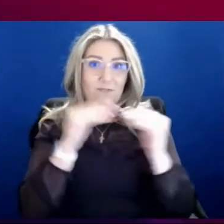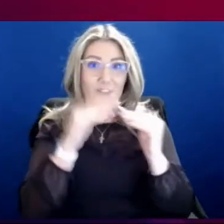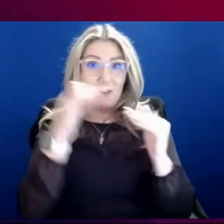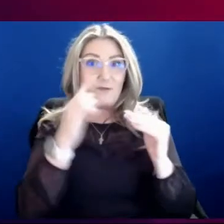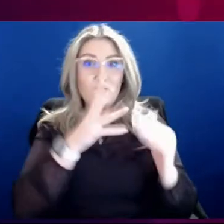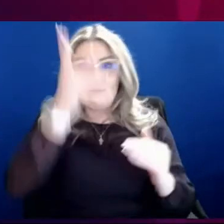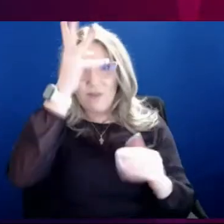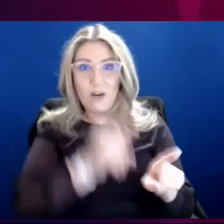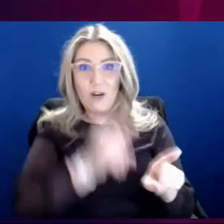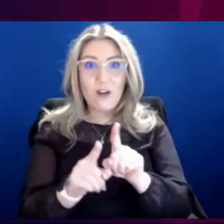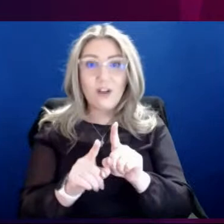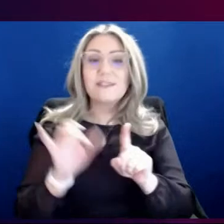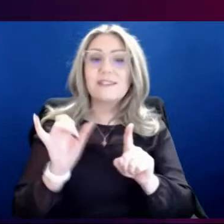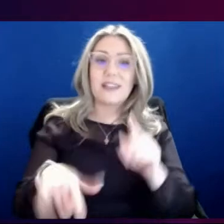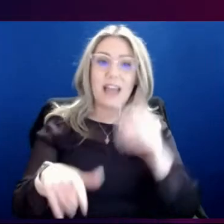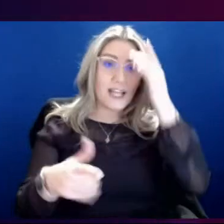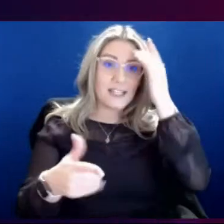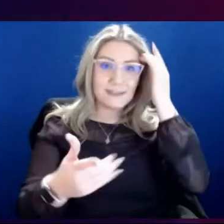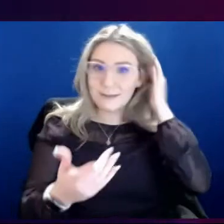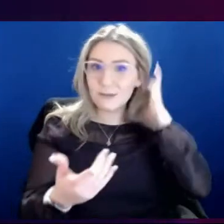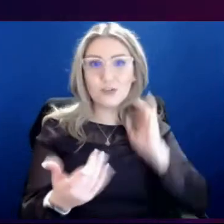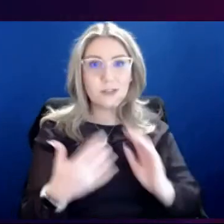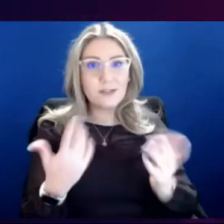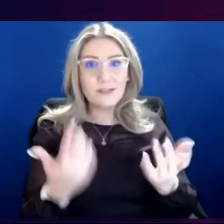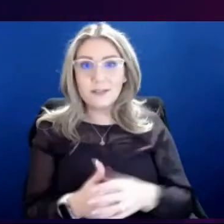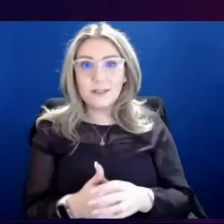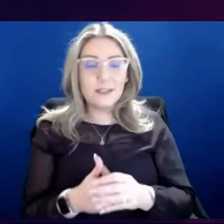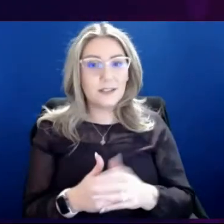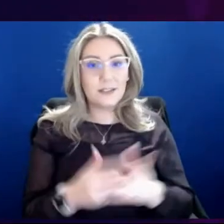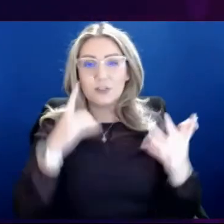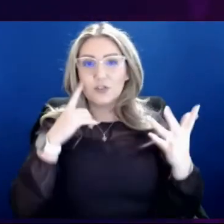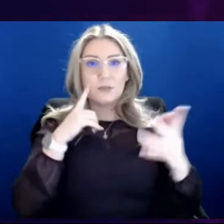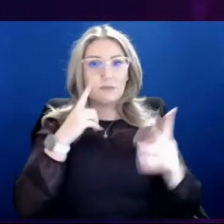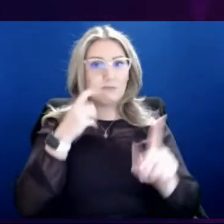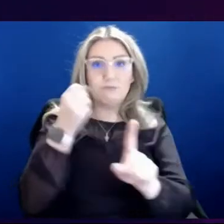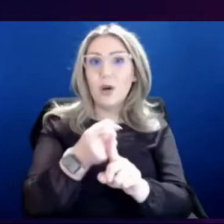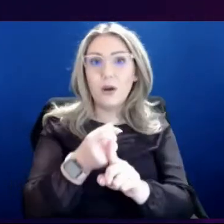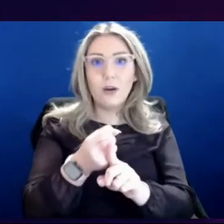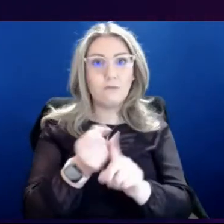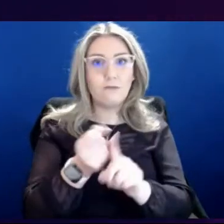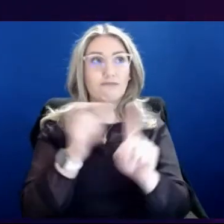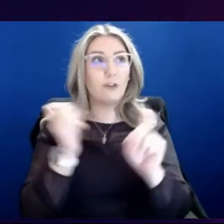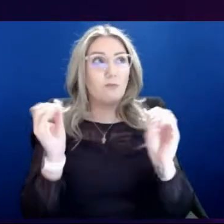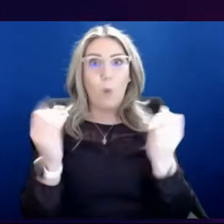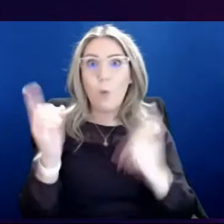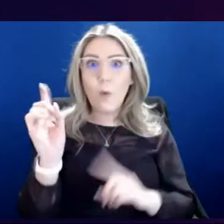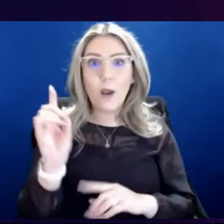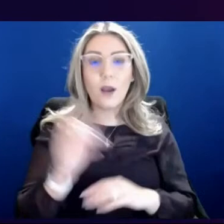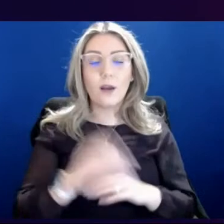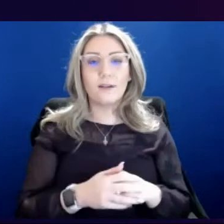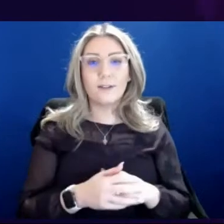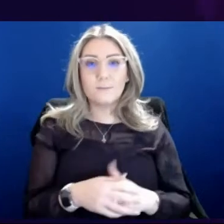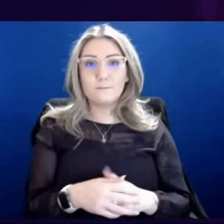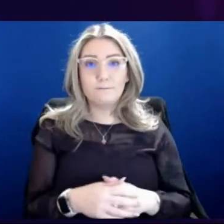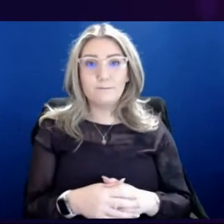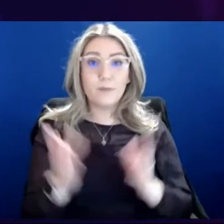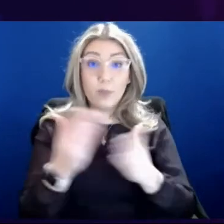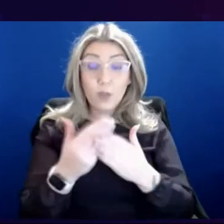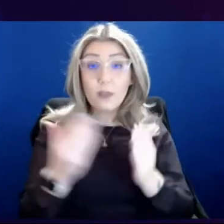just, it strikes out of the blue. But there are things to do. But this